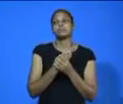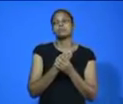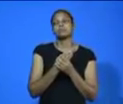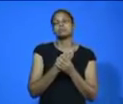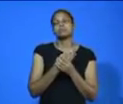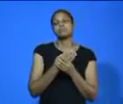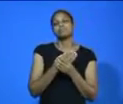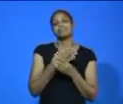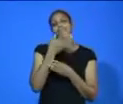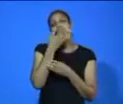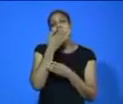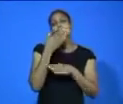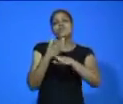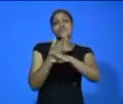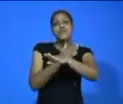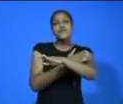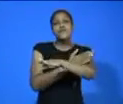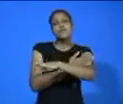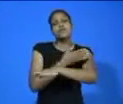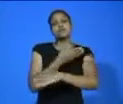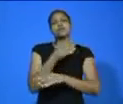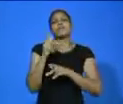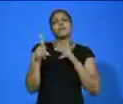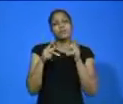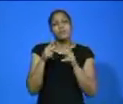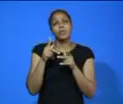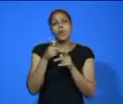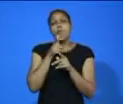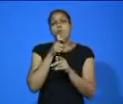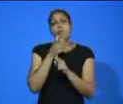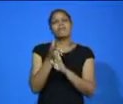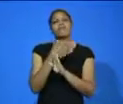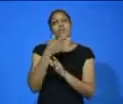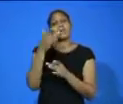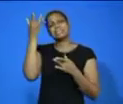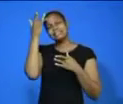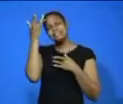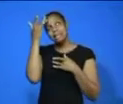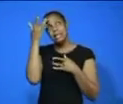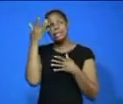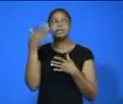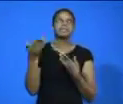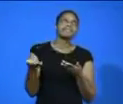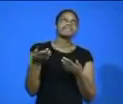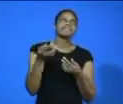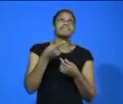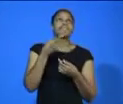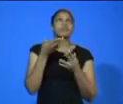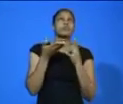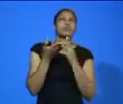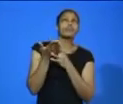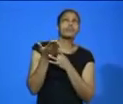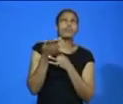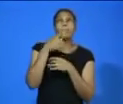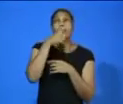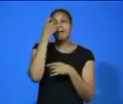experienced by many who have fallen ill, either by